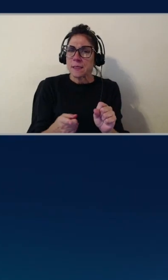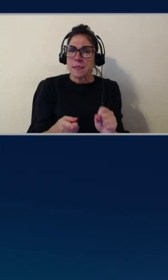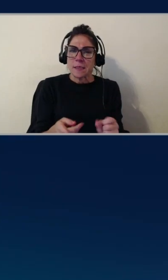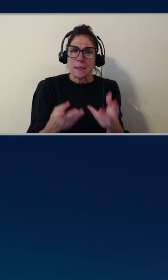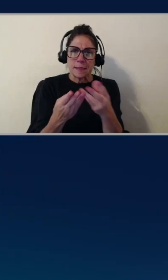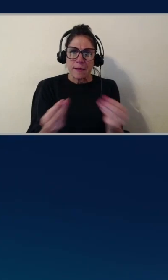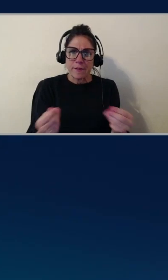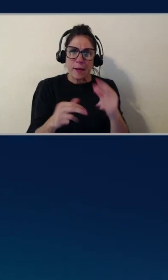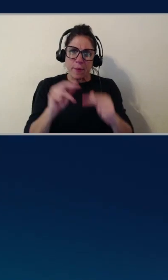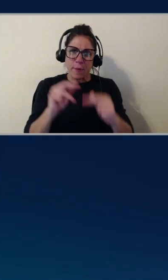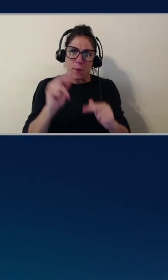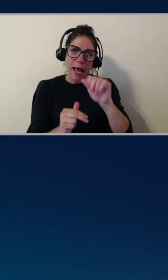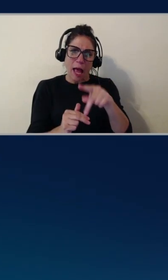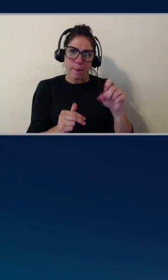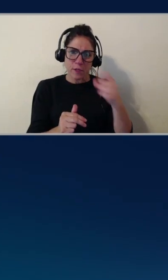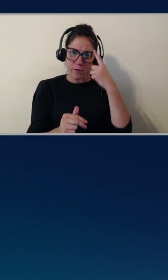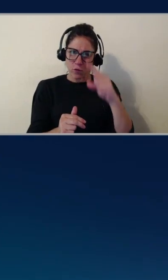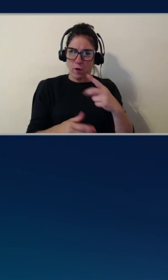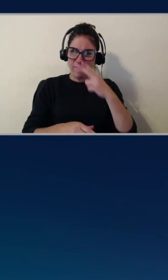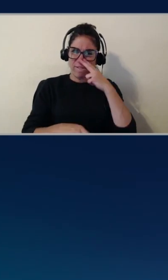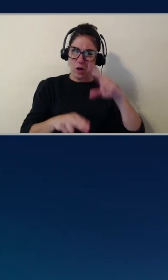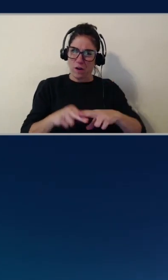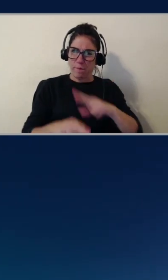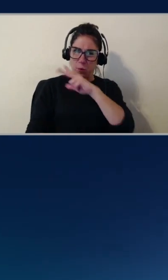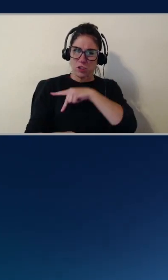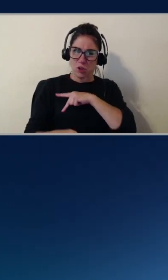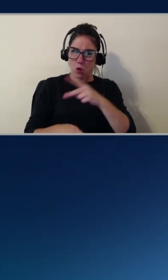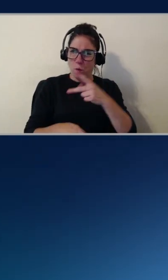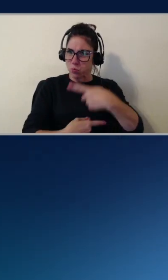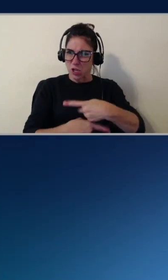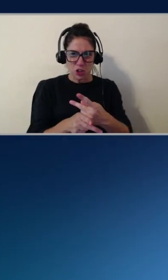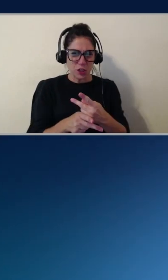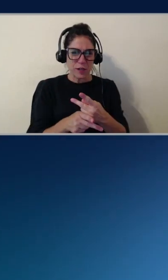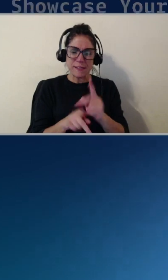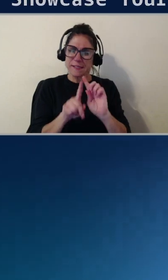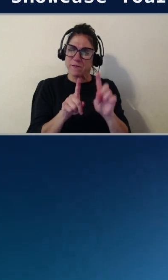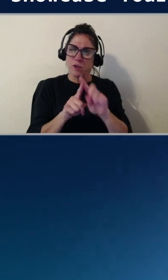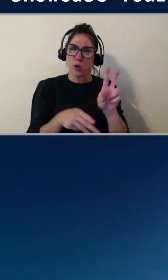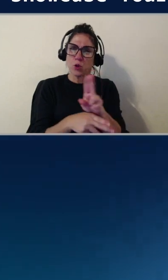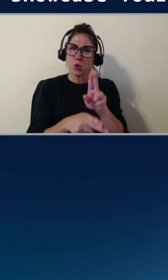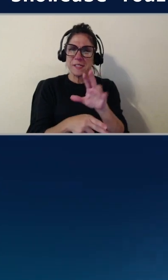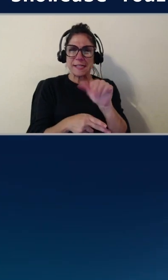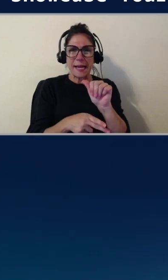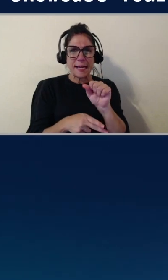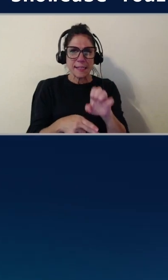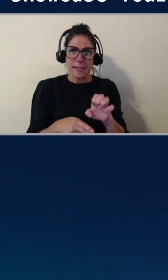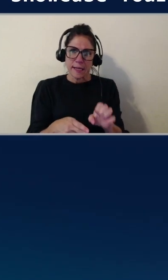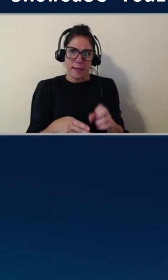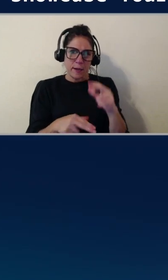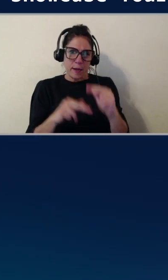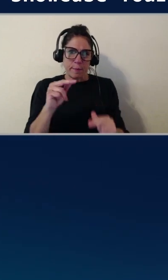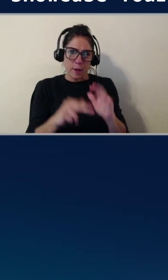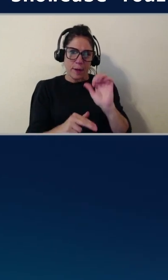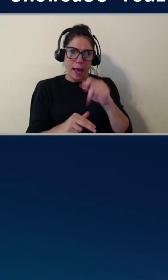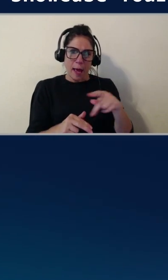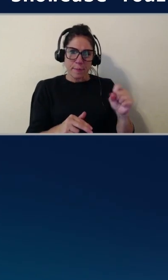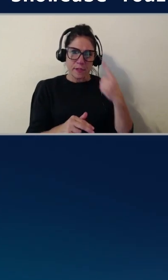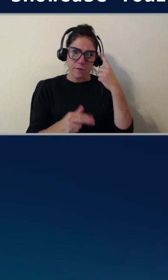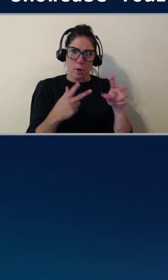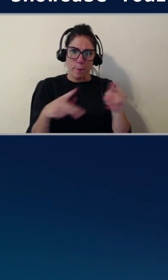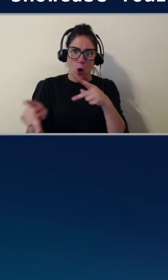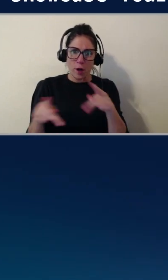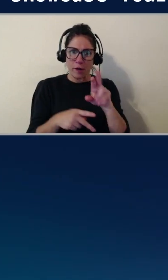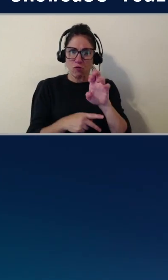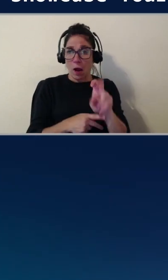for fun, for personal productivity, all kinds of use cases we have seen users build apps on PartyRock.